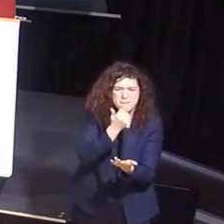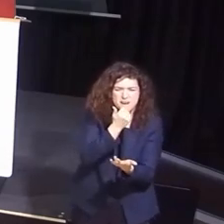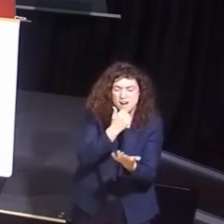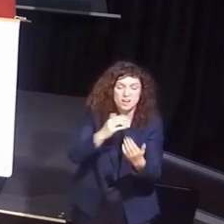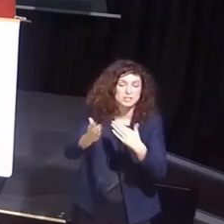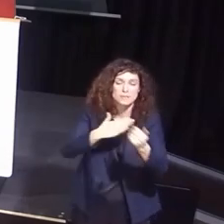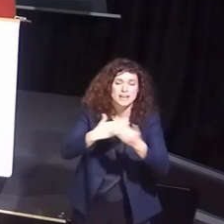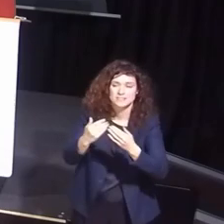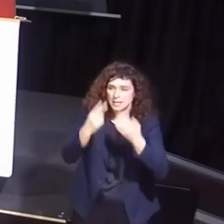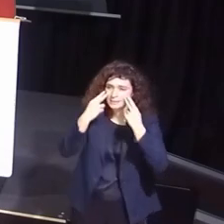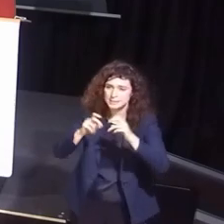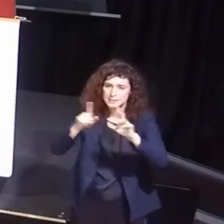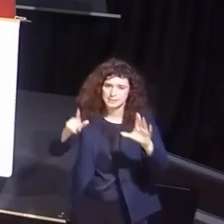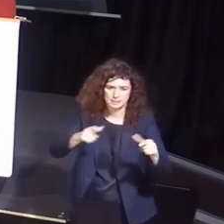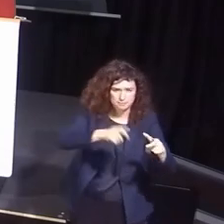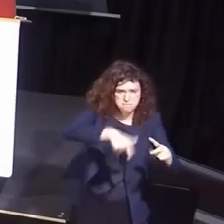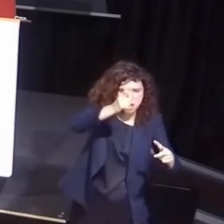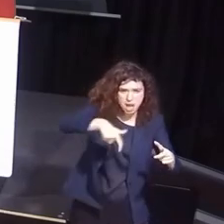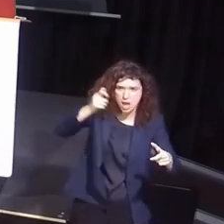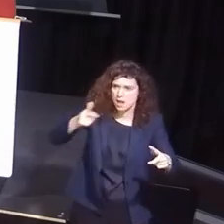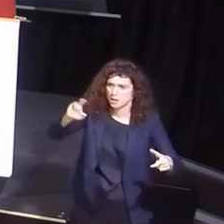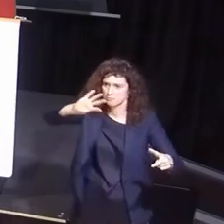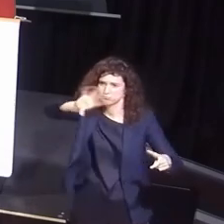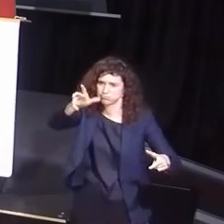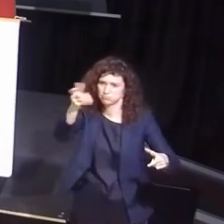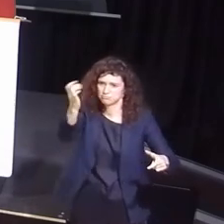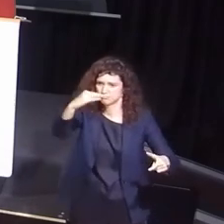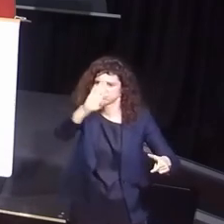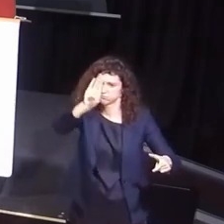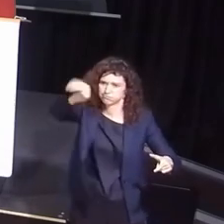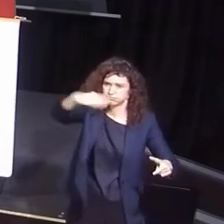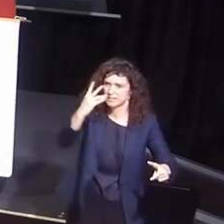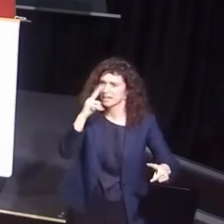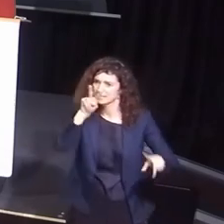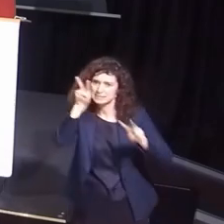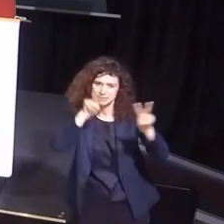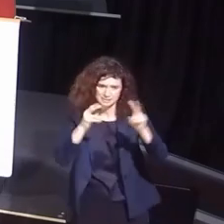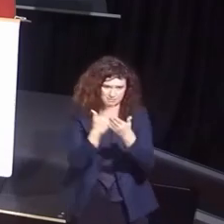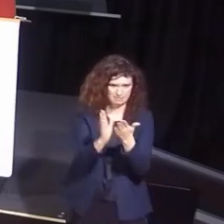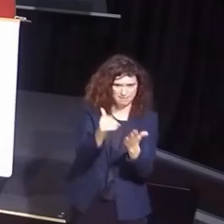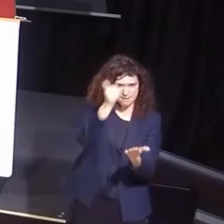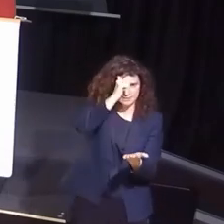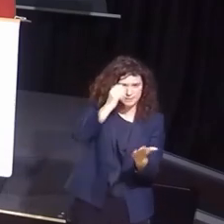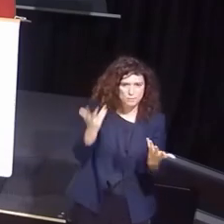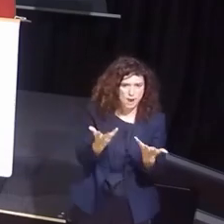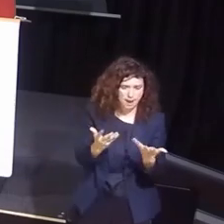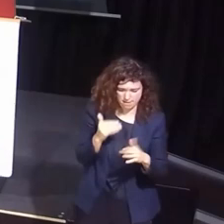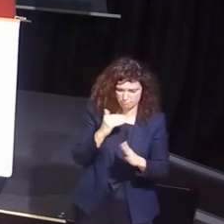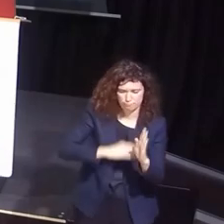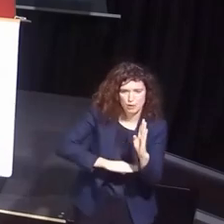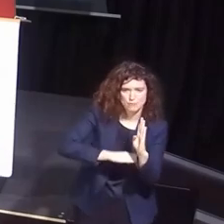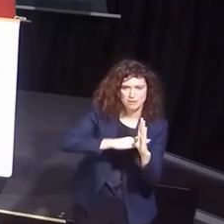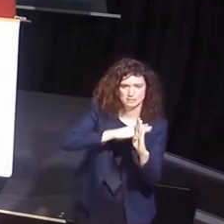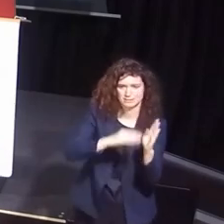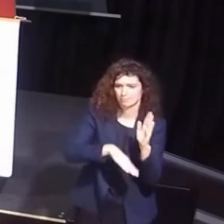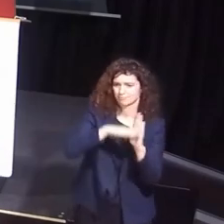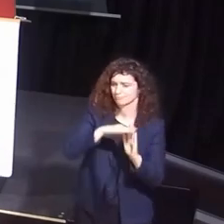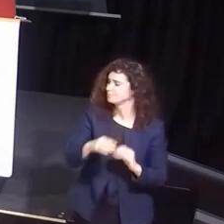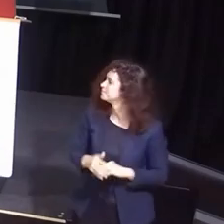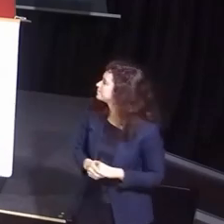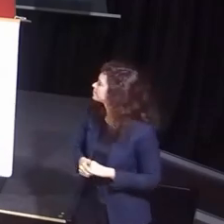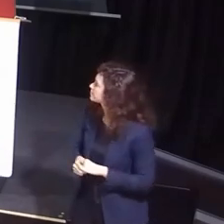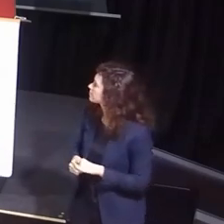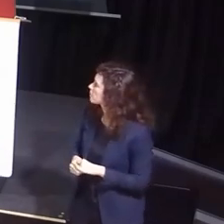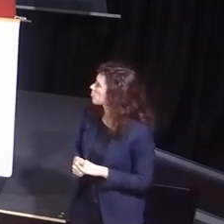bar, so I know where I'm at. It doesn't matter that I switched around all the numbers. I'm good. So I really enjoyed that. Cherry? Yeah, I actually worked on that project. I was one mm-hmm. of